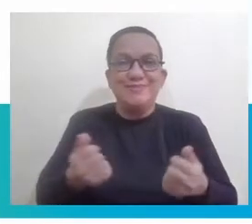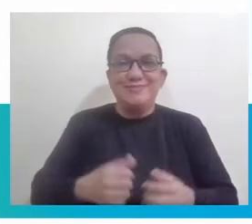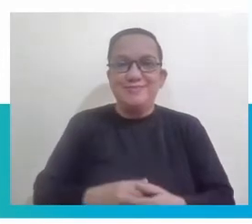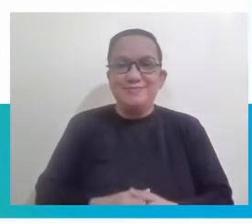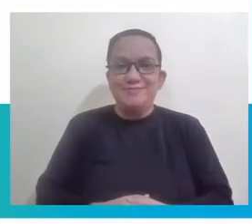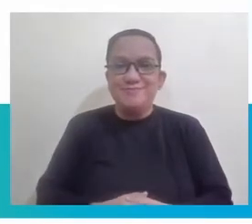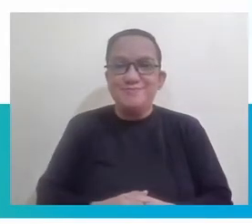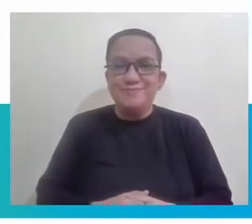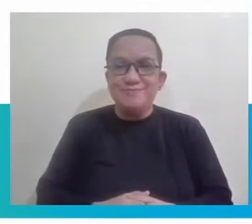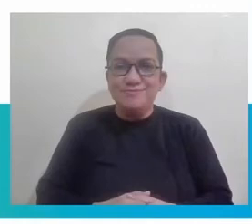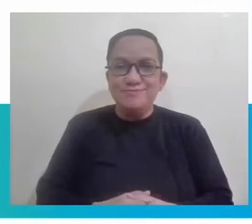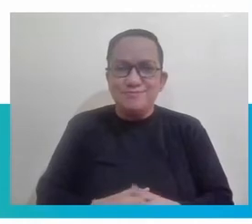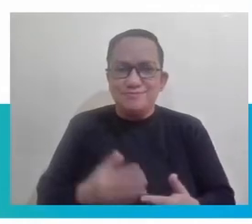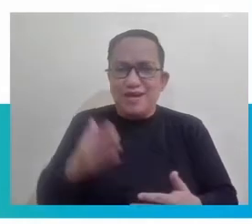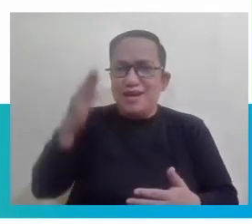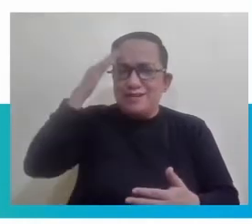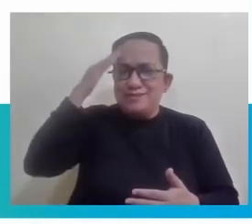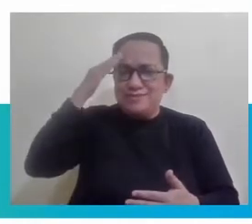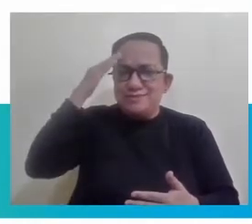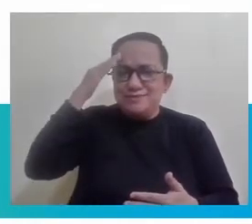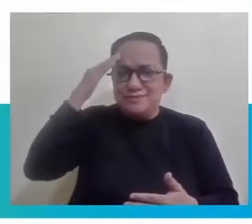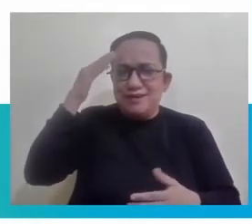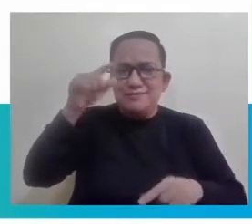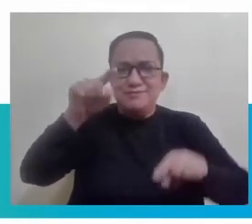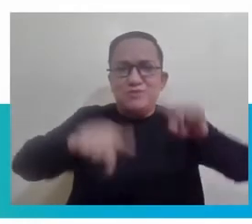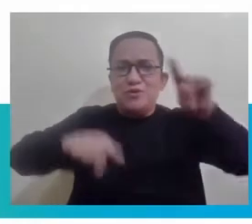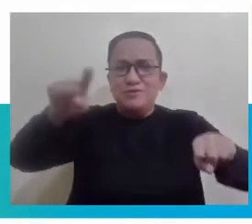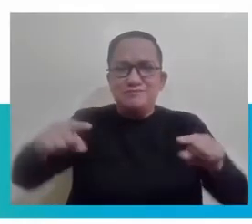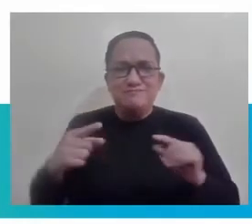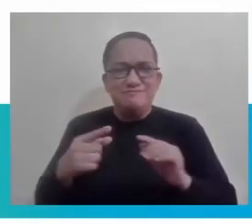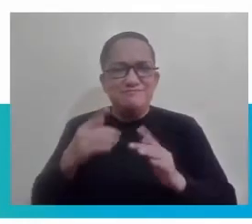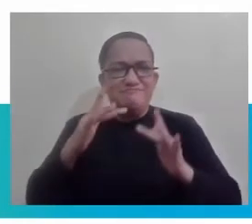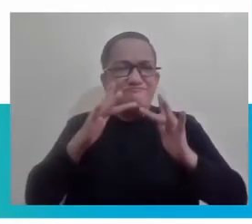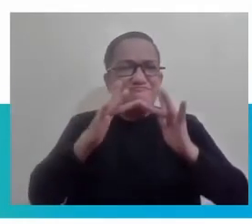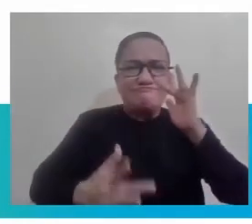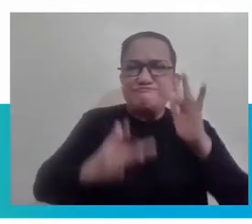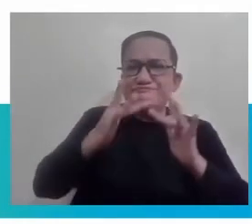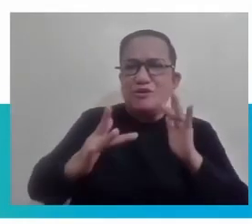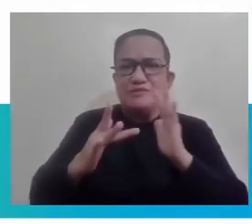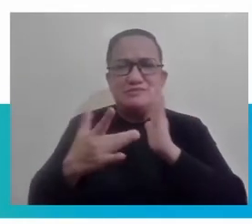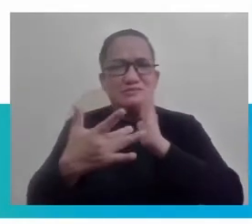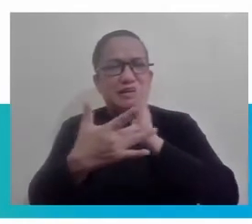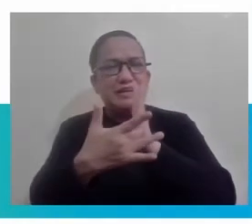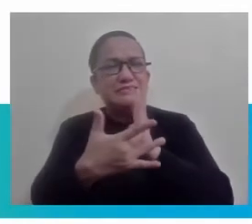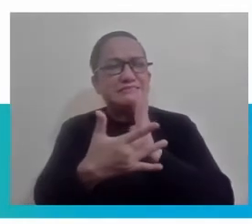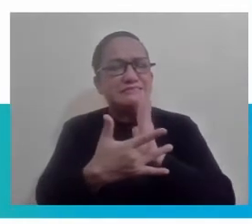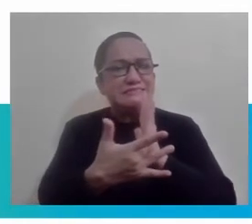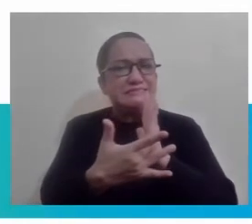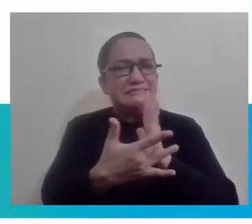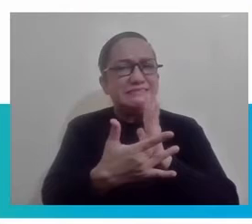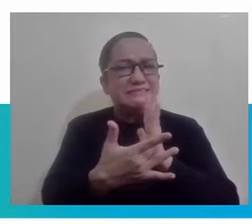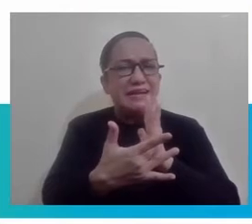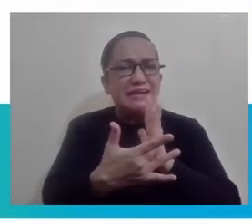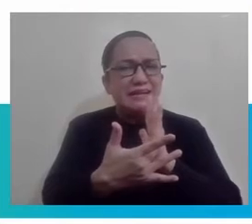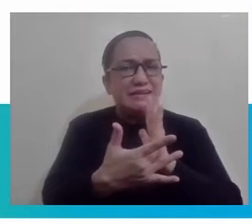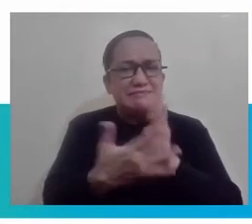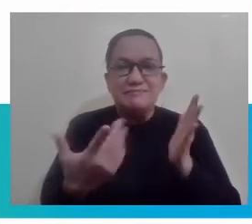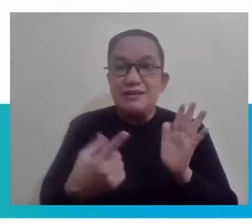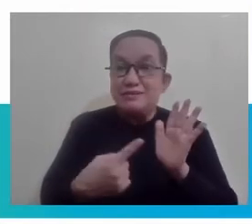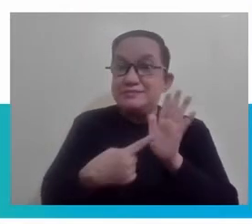with the technology. So allow me to maybe ask Rinda if she would like to just take the question first, since we have